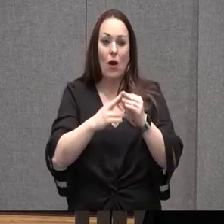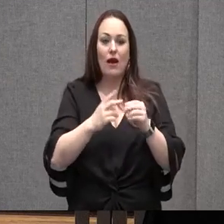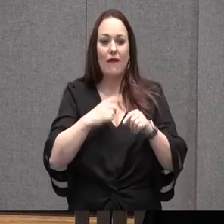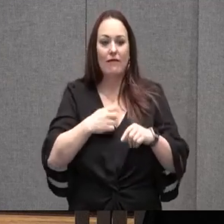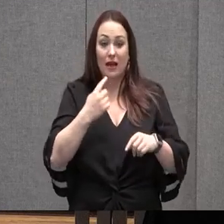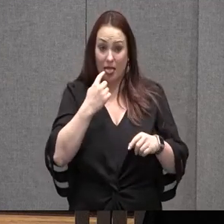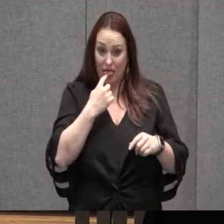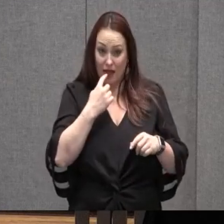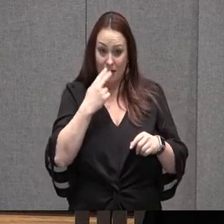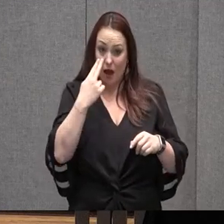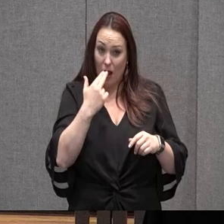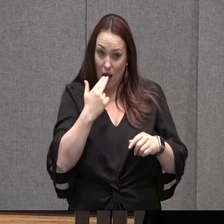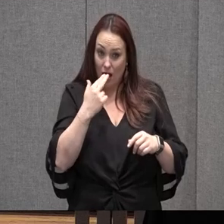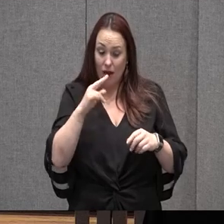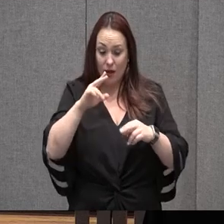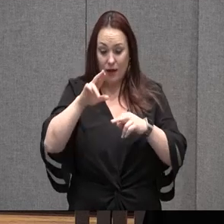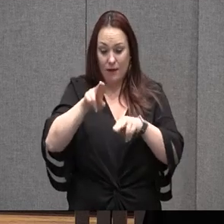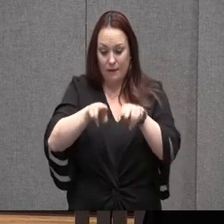it, too,